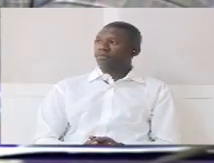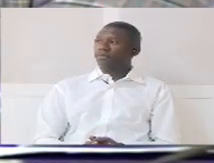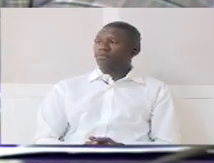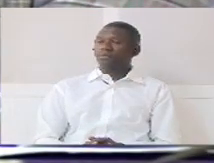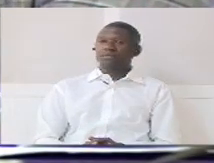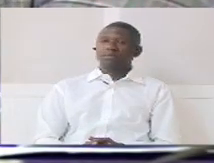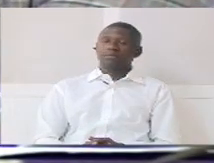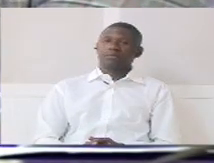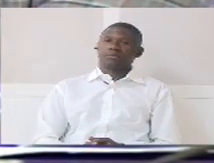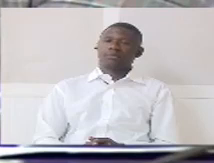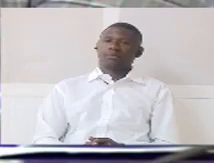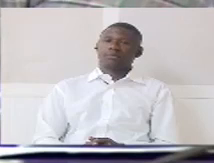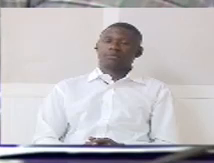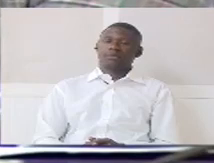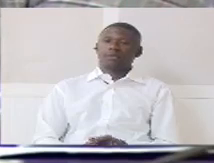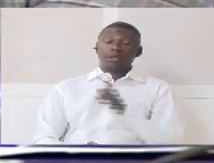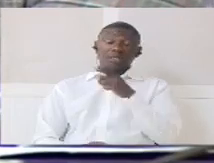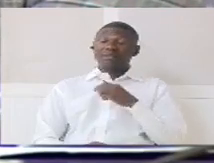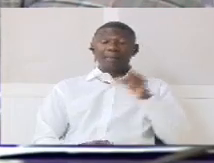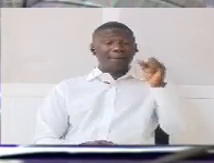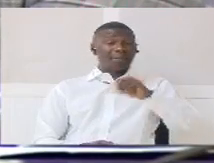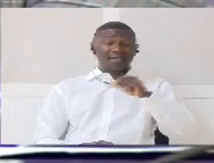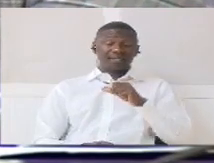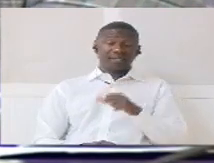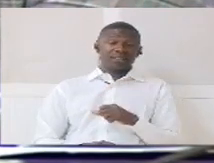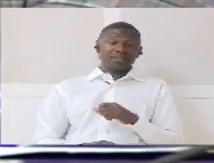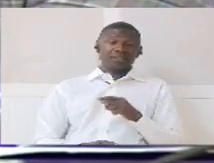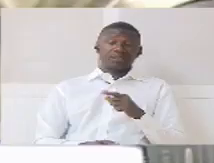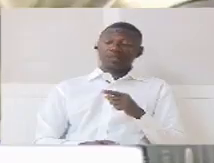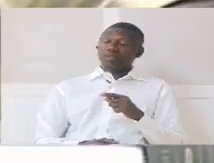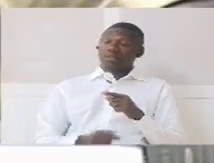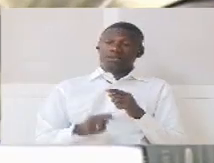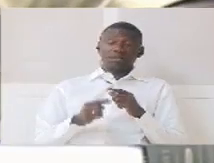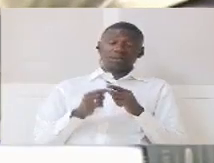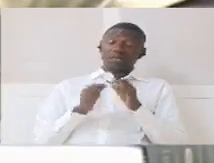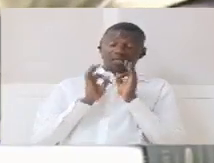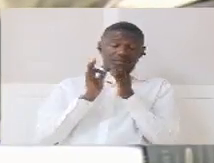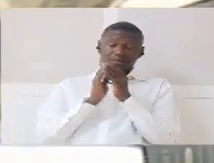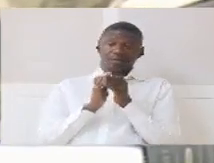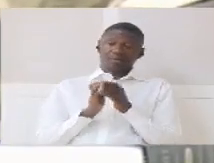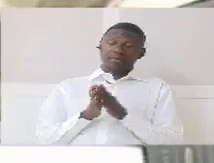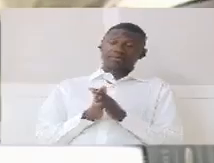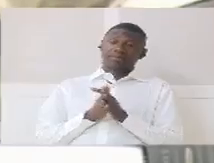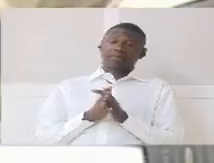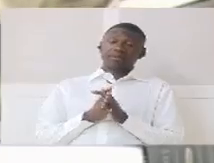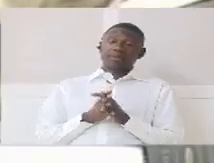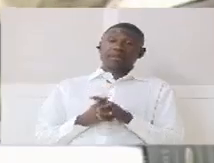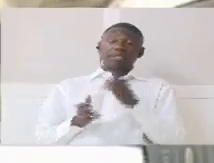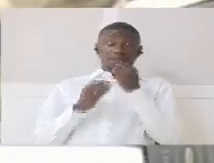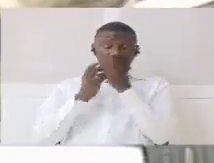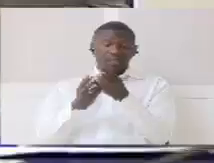they suggested that Ibrahim Jame was the chief torturer at the prison? Not allegation from me.